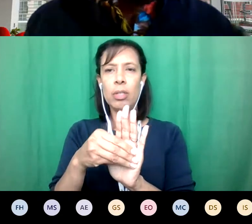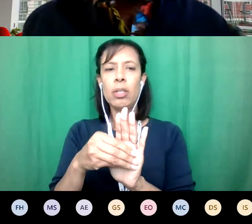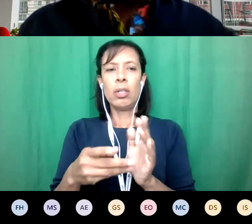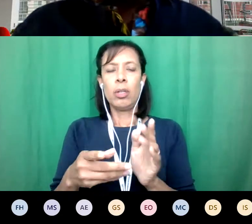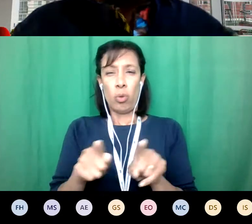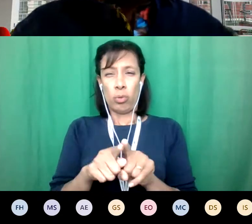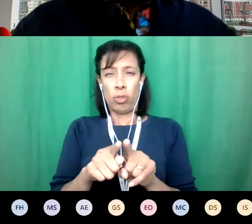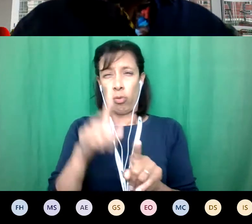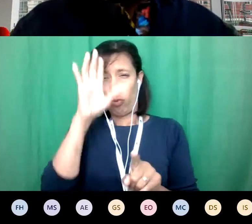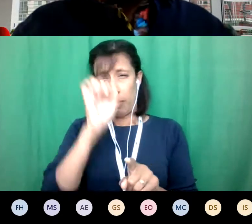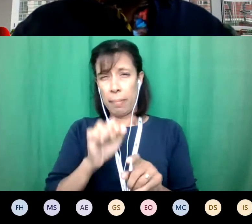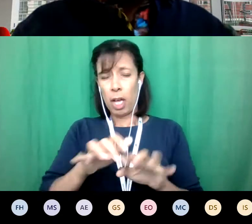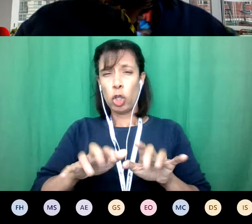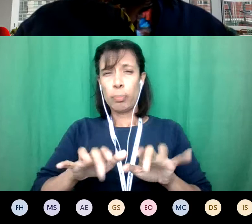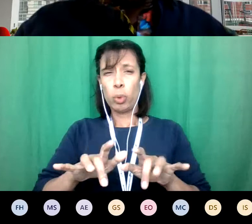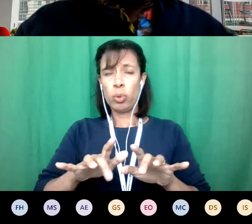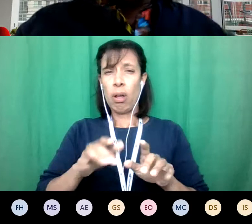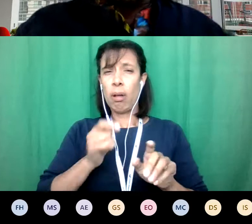apology now.